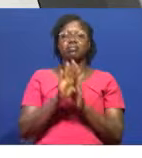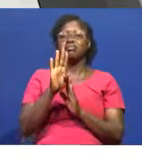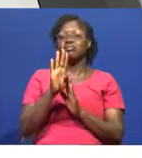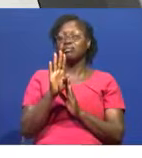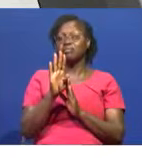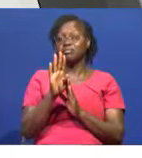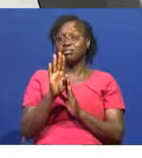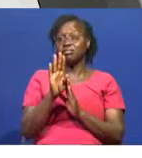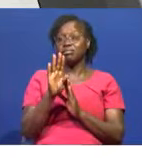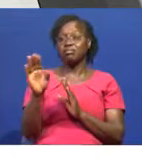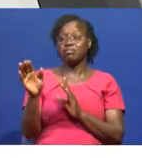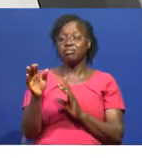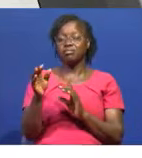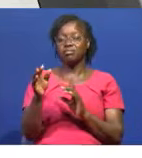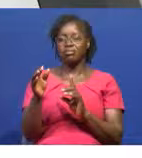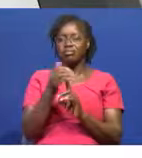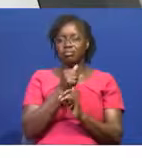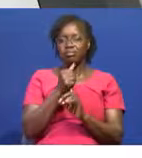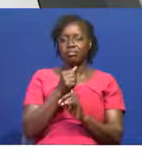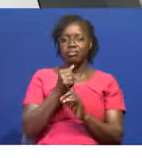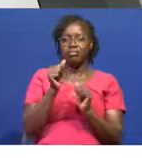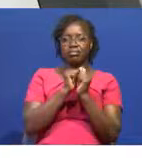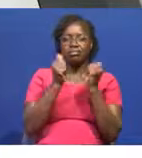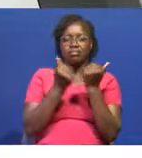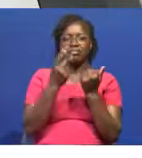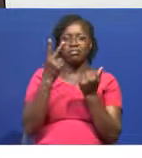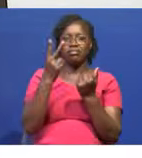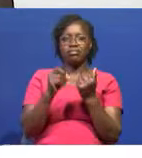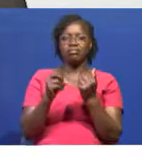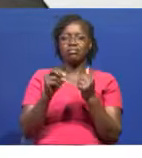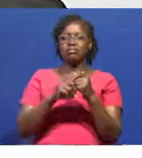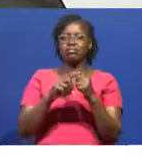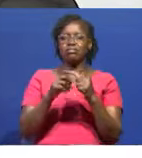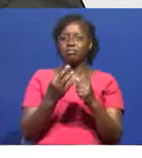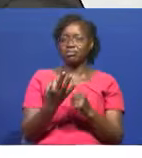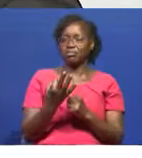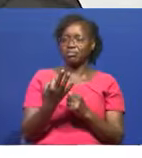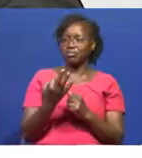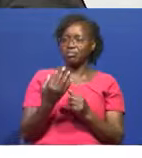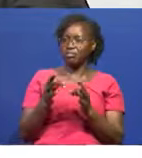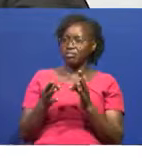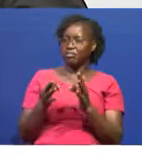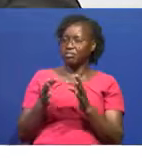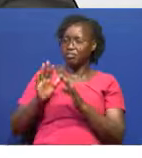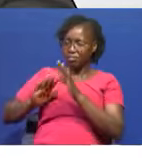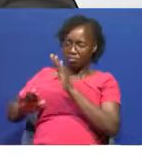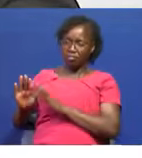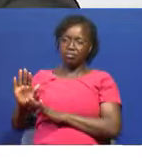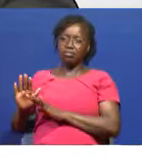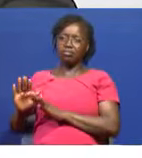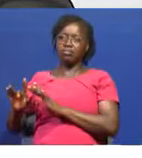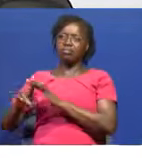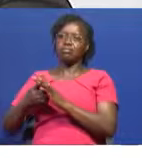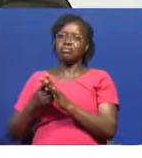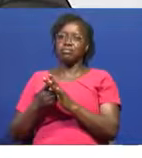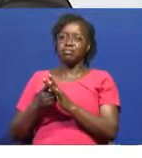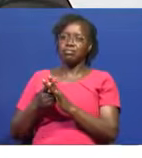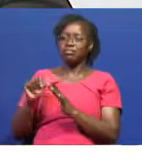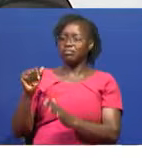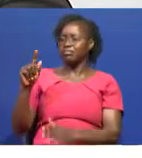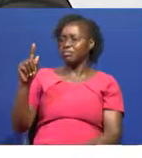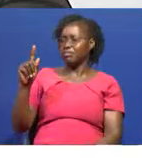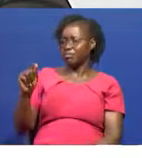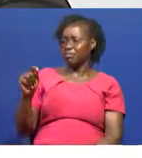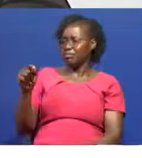developments to meet the Agenda 2063? Yes, if I may say, I may go back first of all, start with the Act